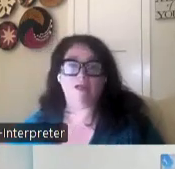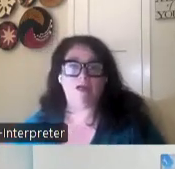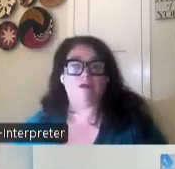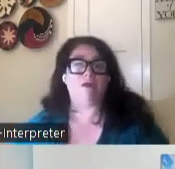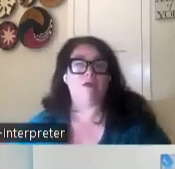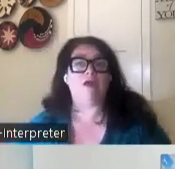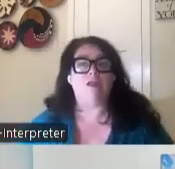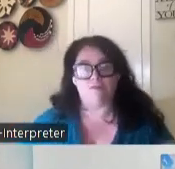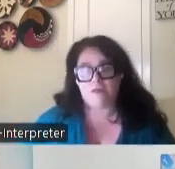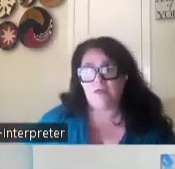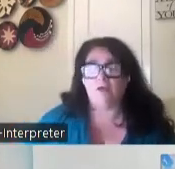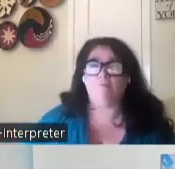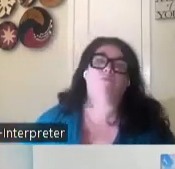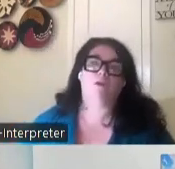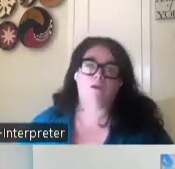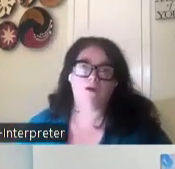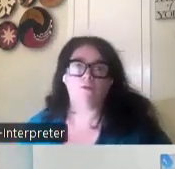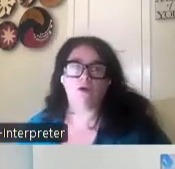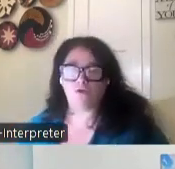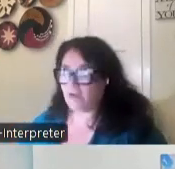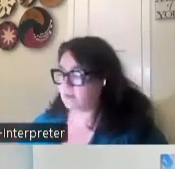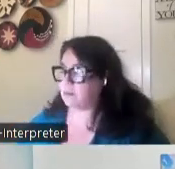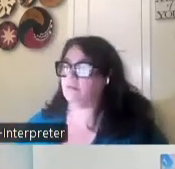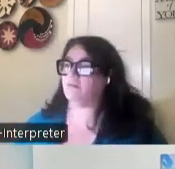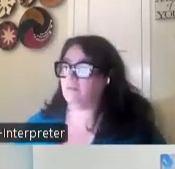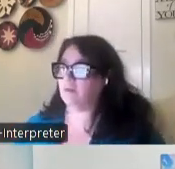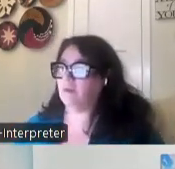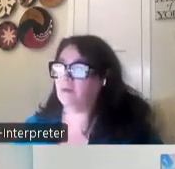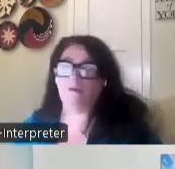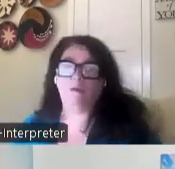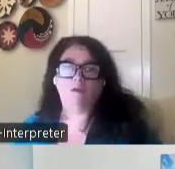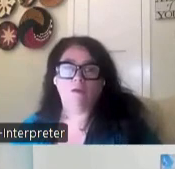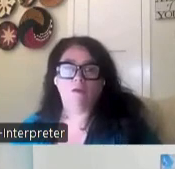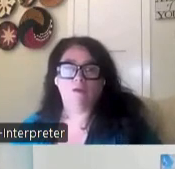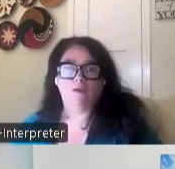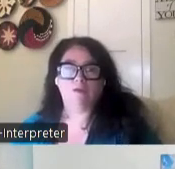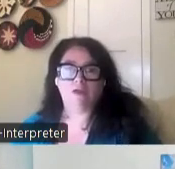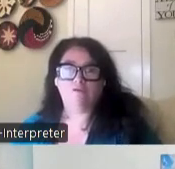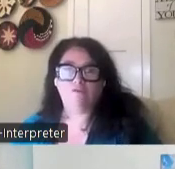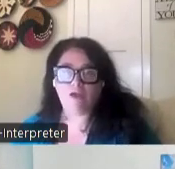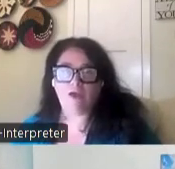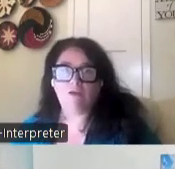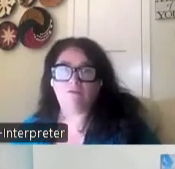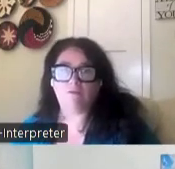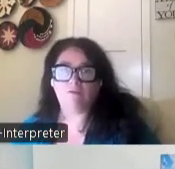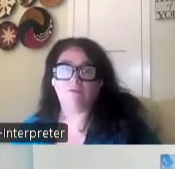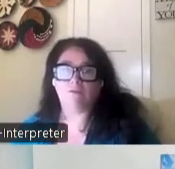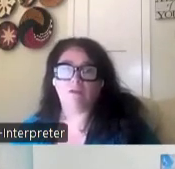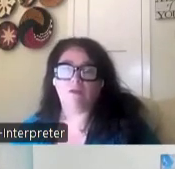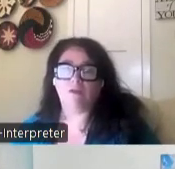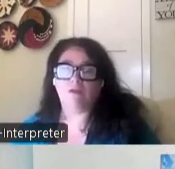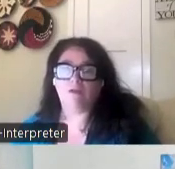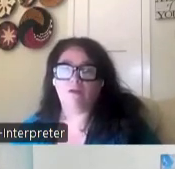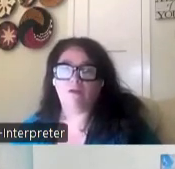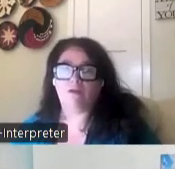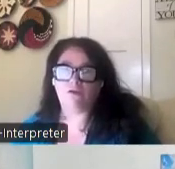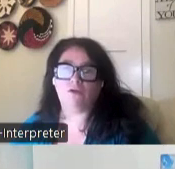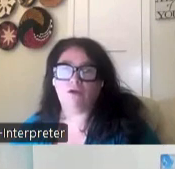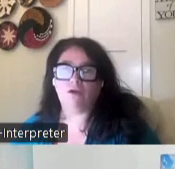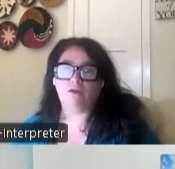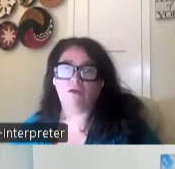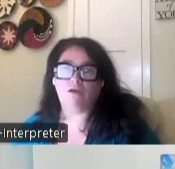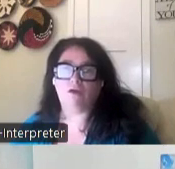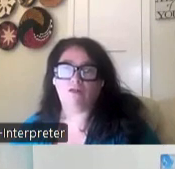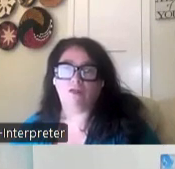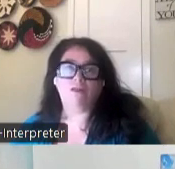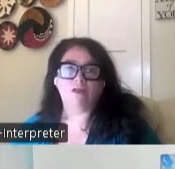as is illustrated on the map on the right. This also means that the region is particularly susceptible to drought because realistically,